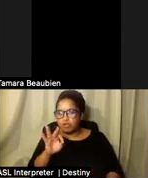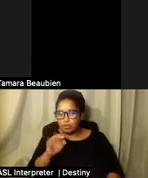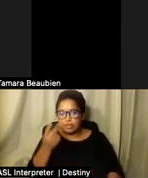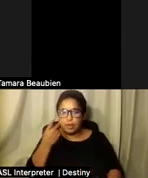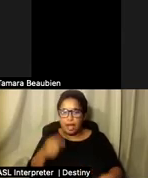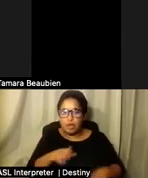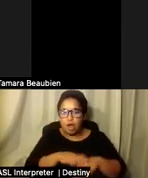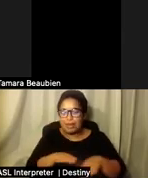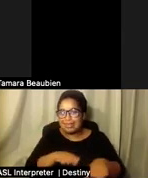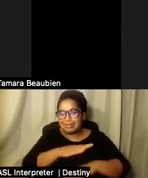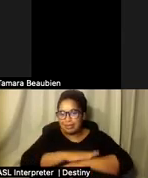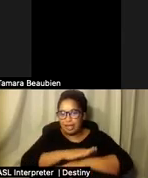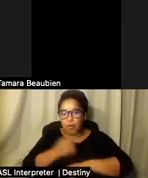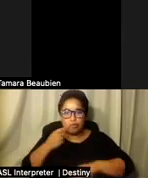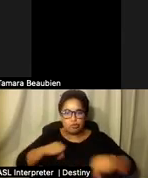table.